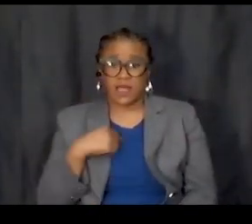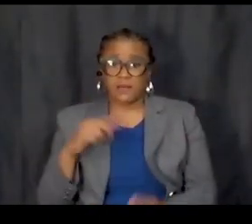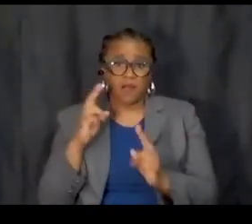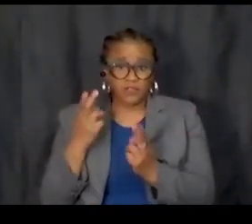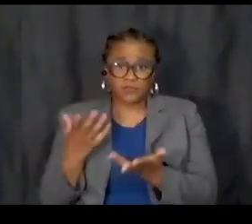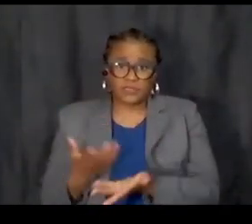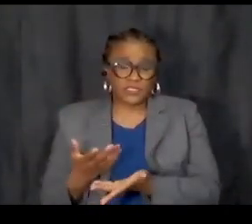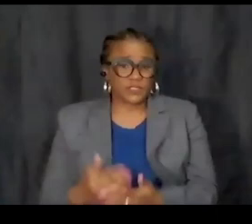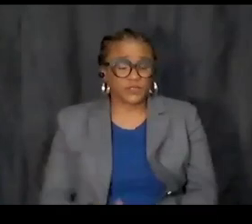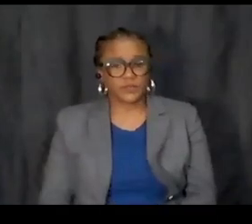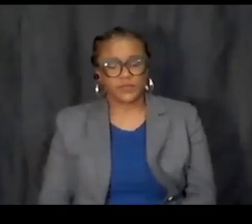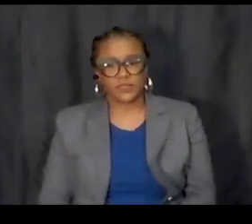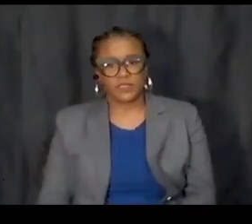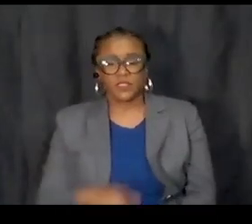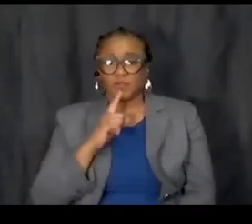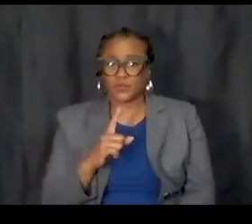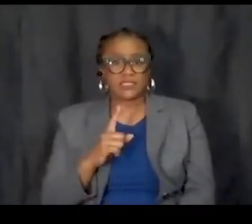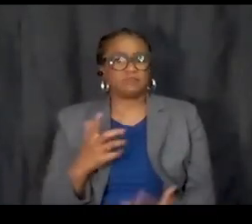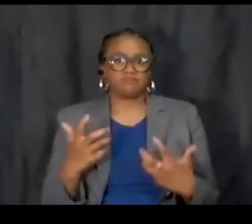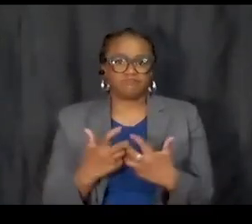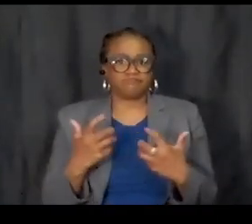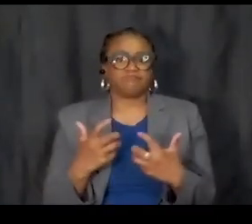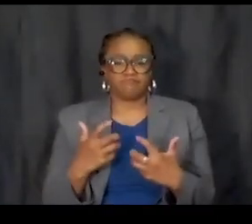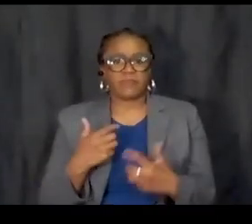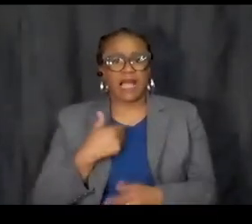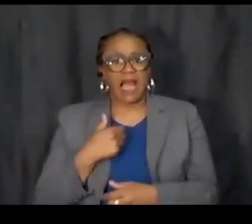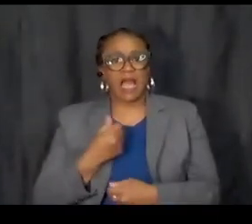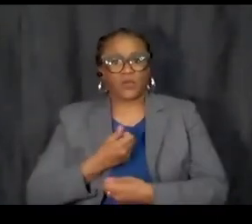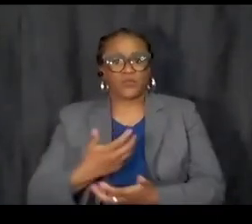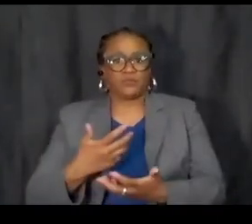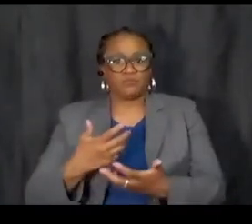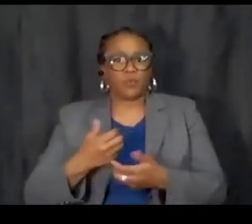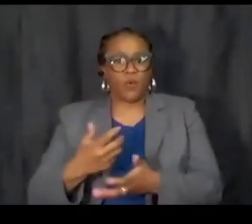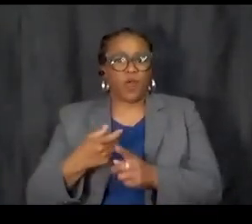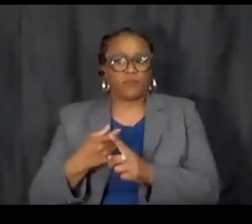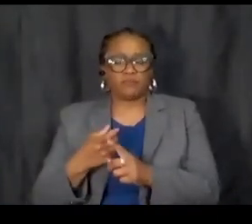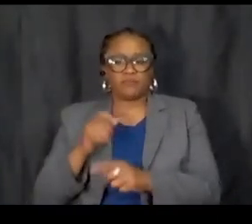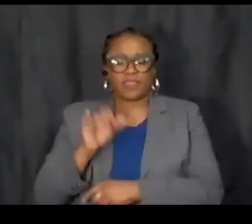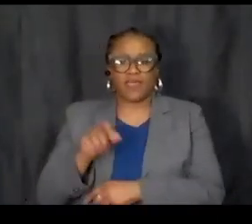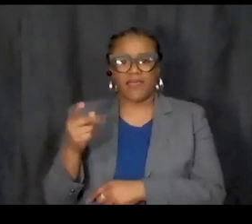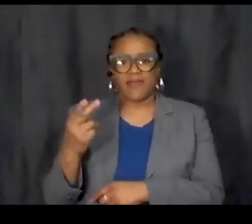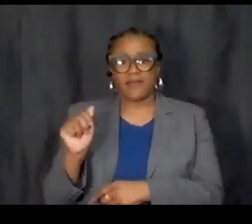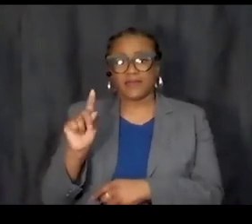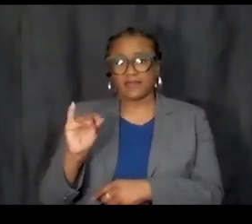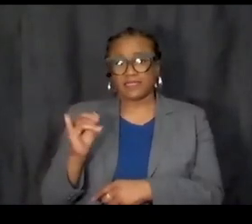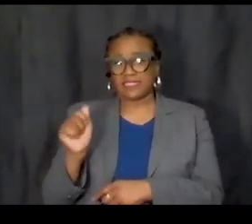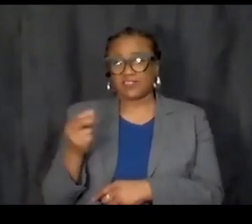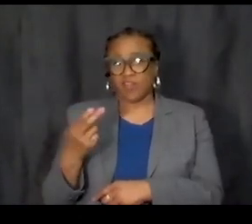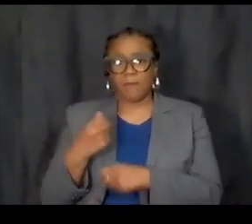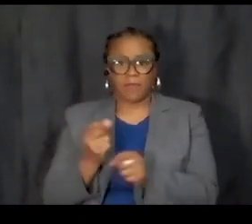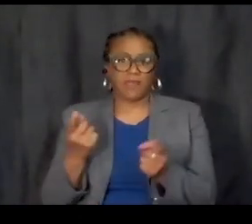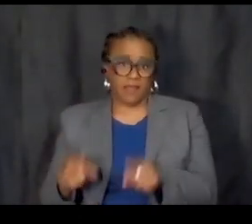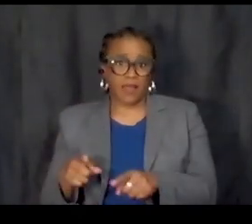you. It would only be fitting that I would read a poem that Khadijah made happen in the world.